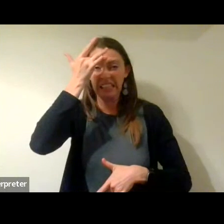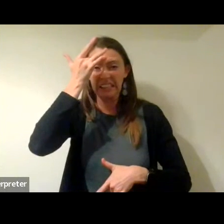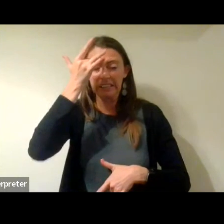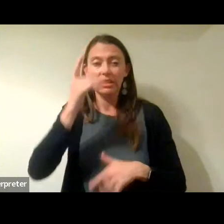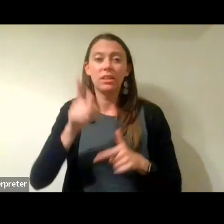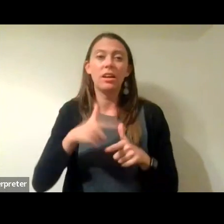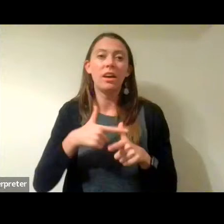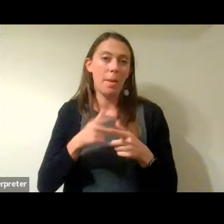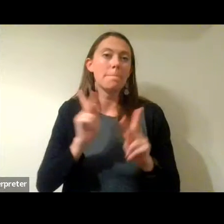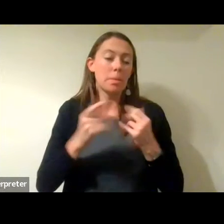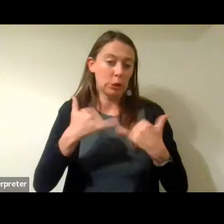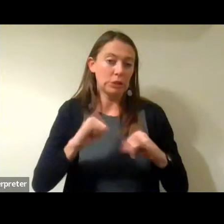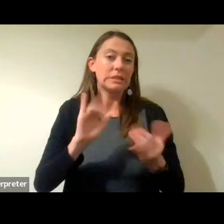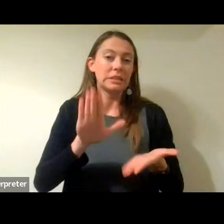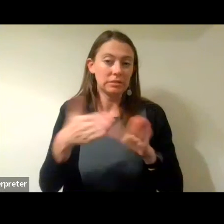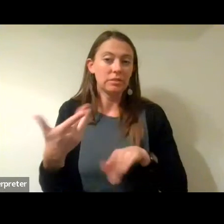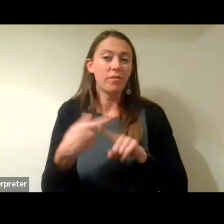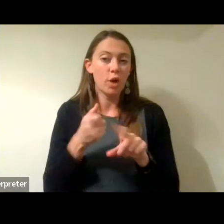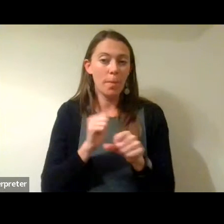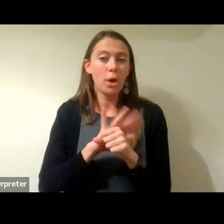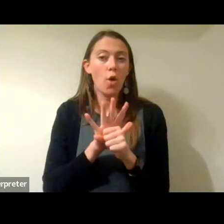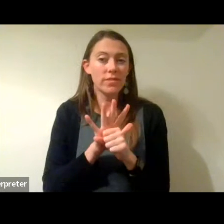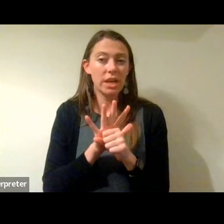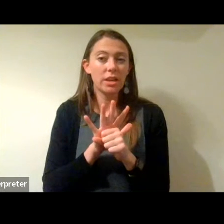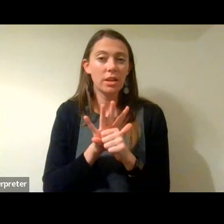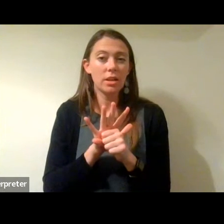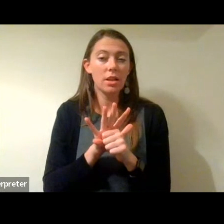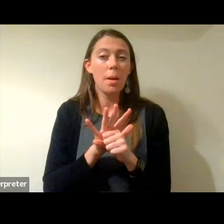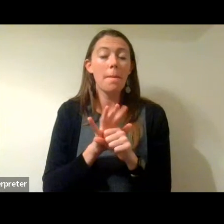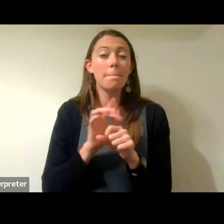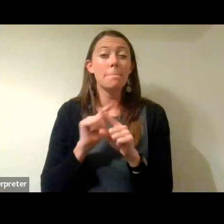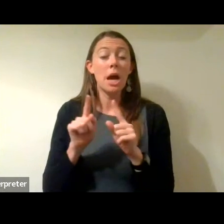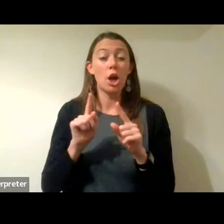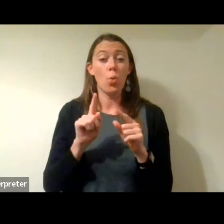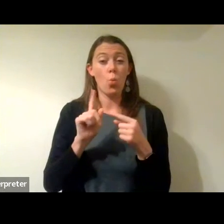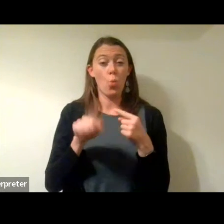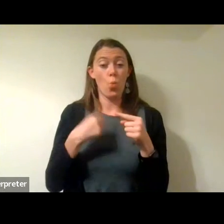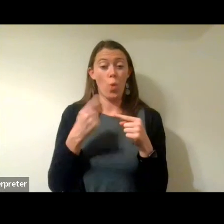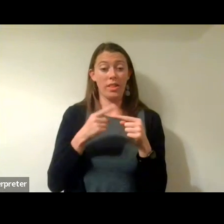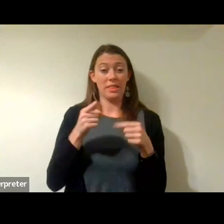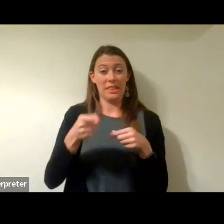But also what happened is earlier in this wave, we saw